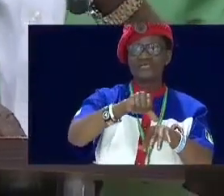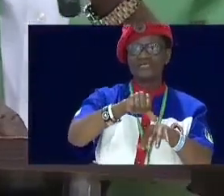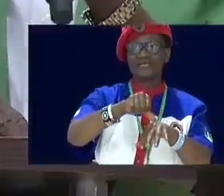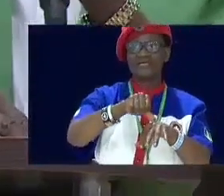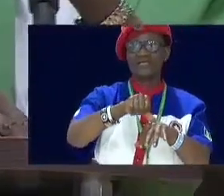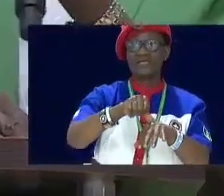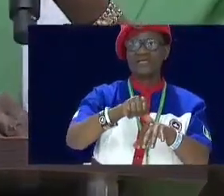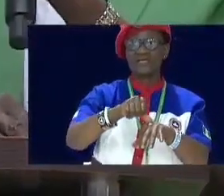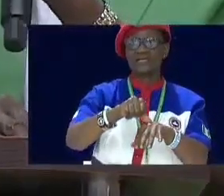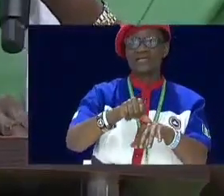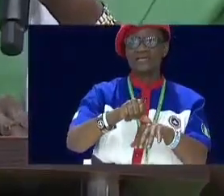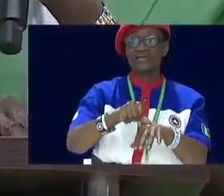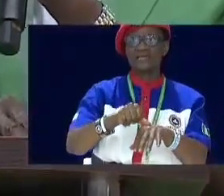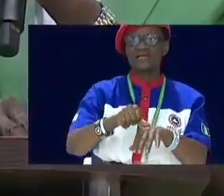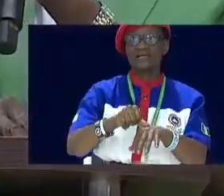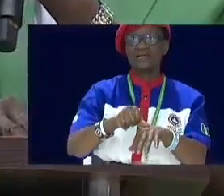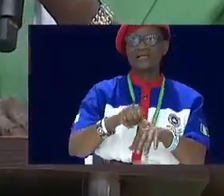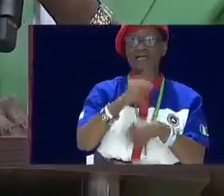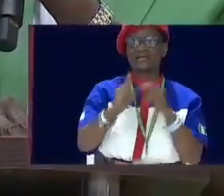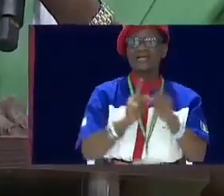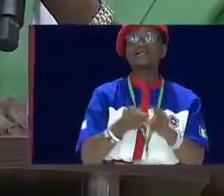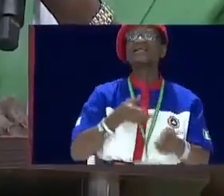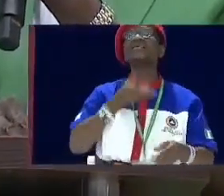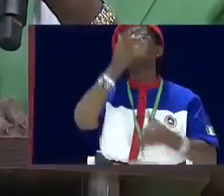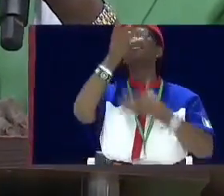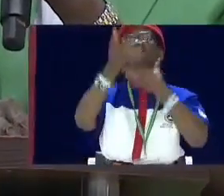could you kindly shout hallelujah?